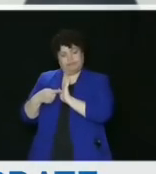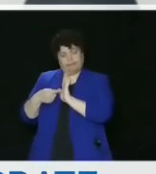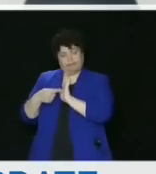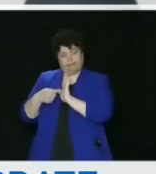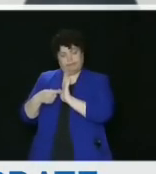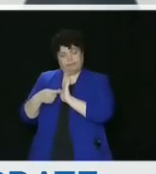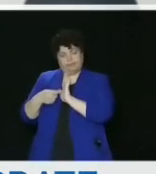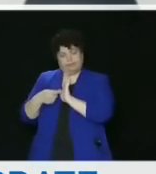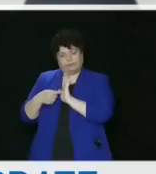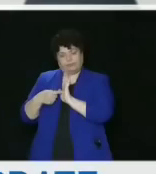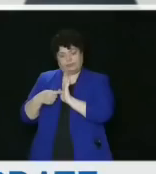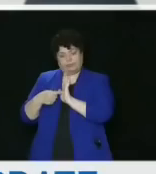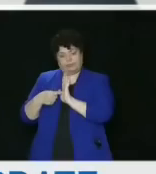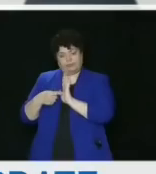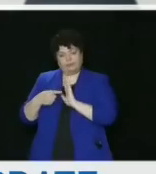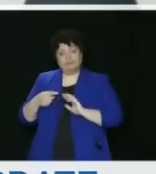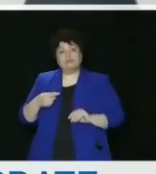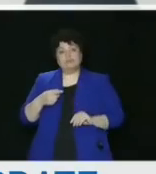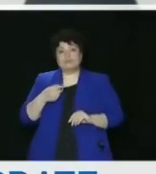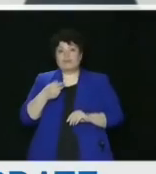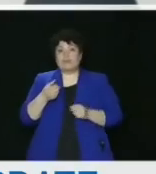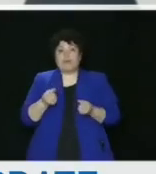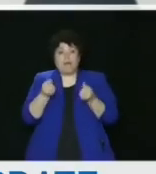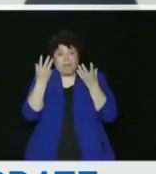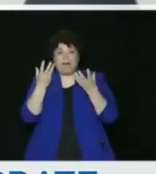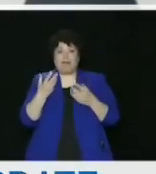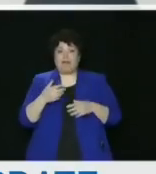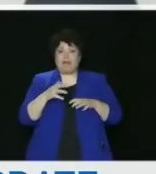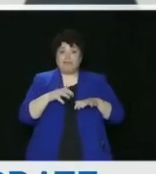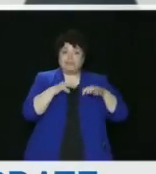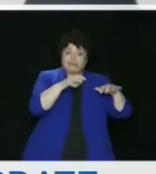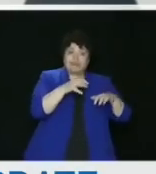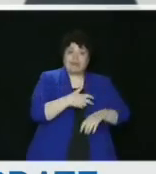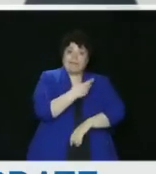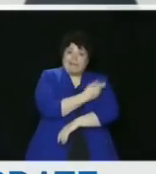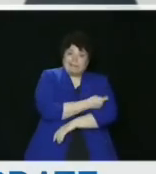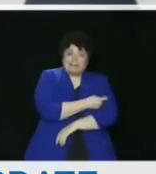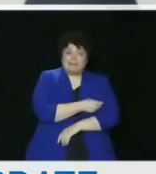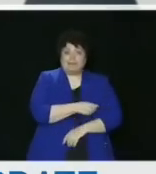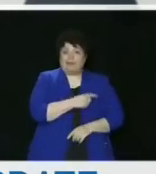showing that the uptake of vaccinations of the first dose and second